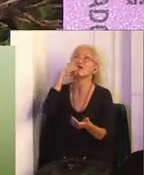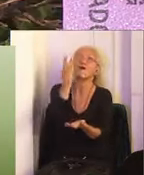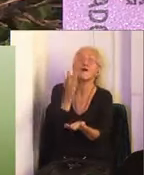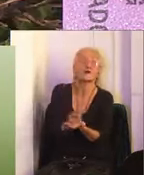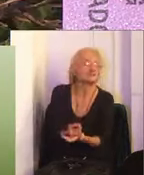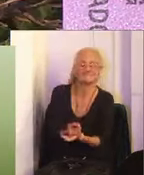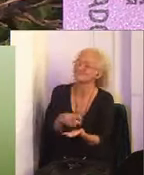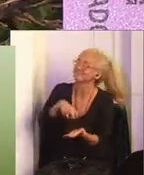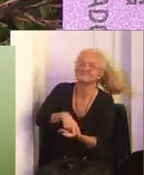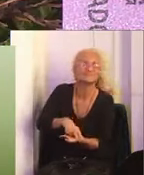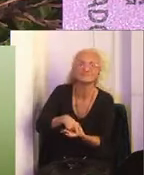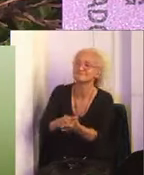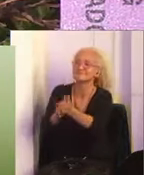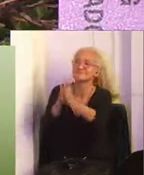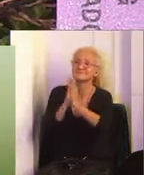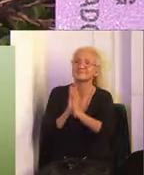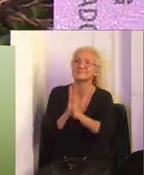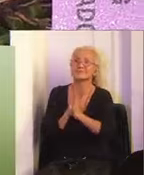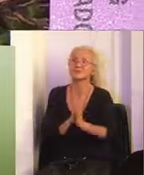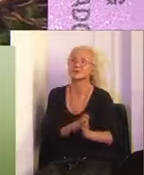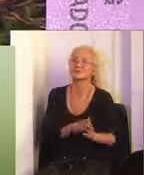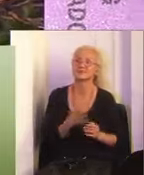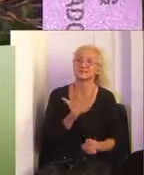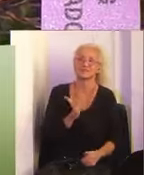humbly proclaim, you are